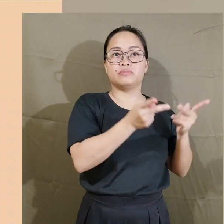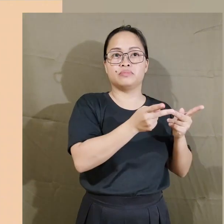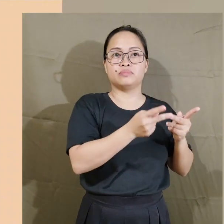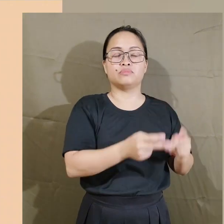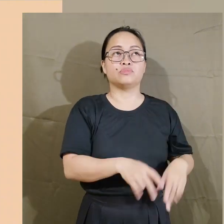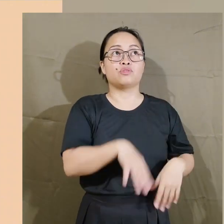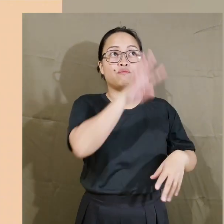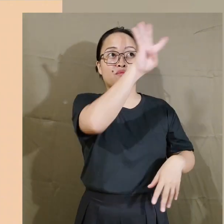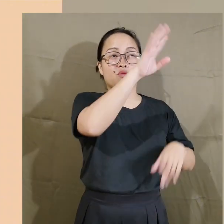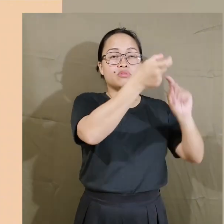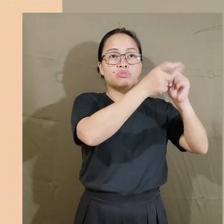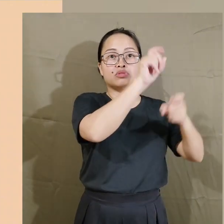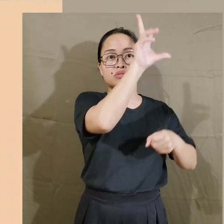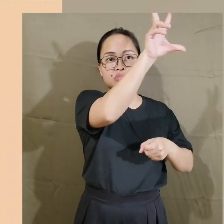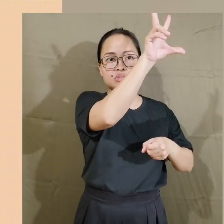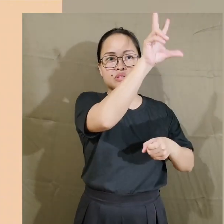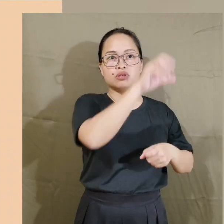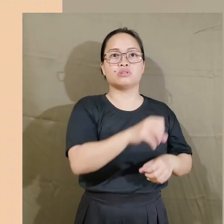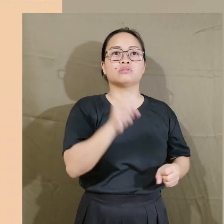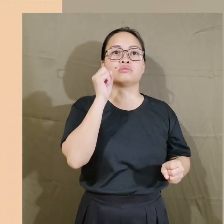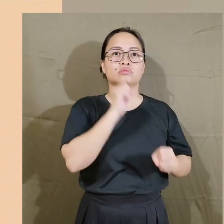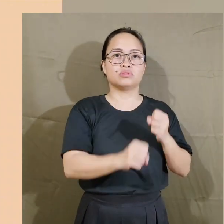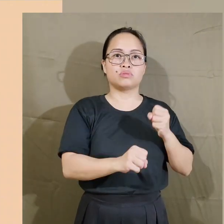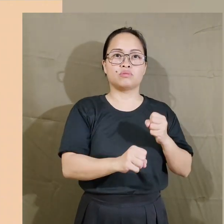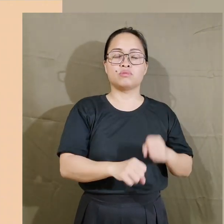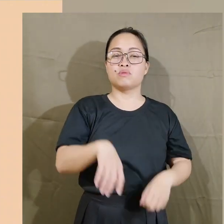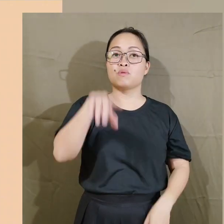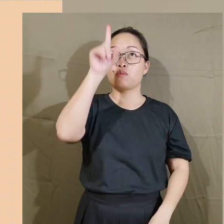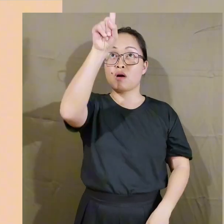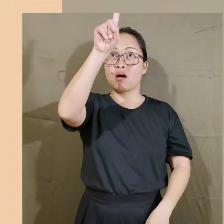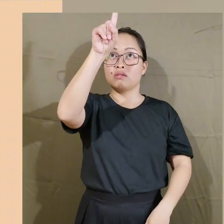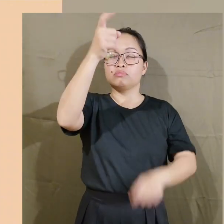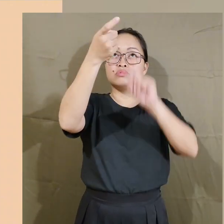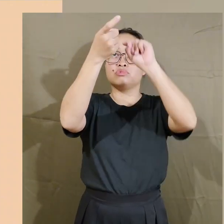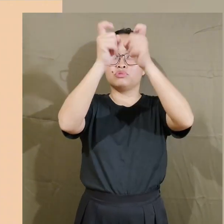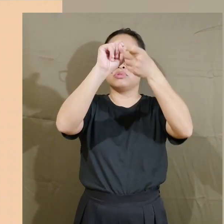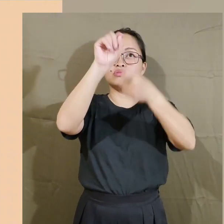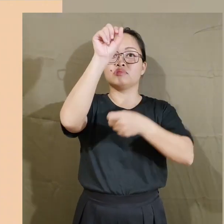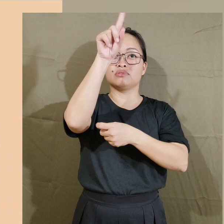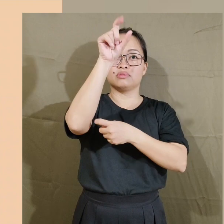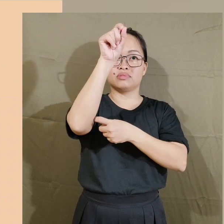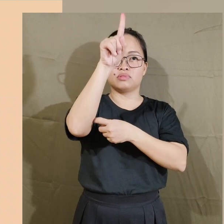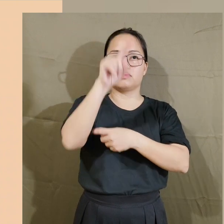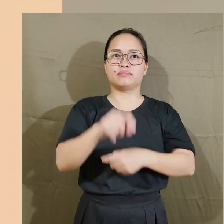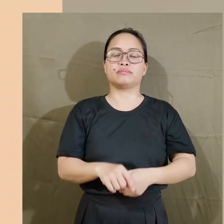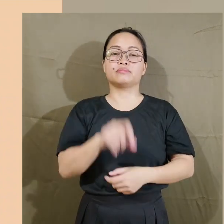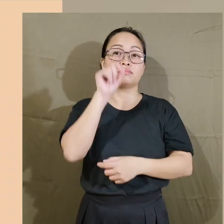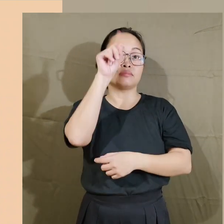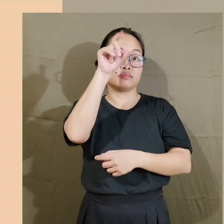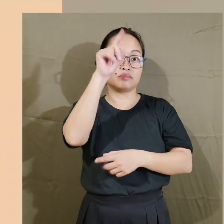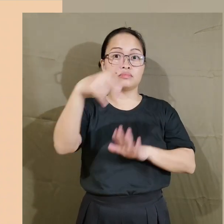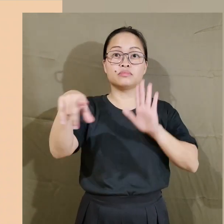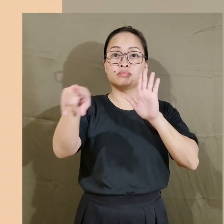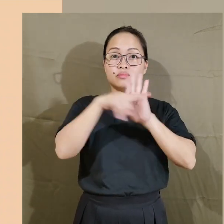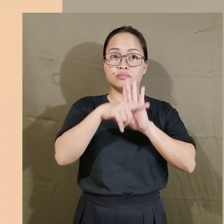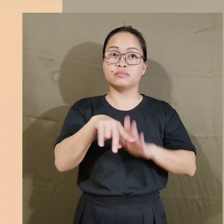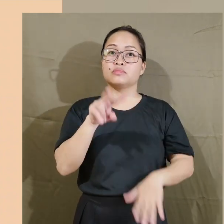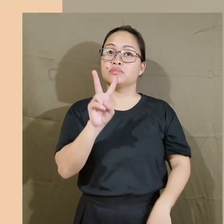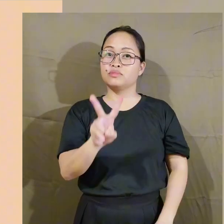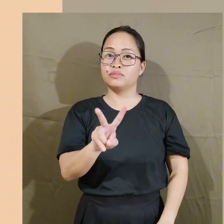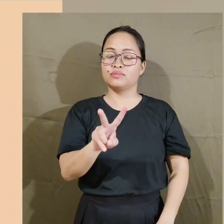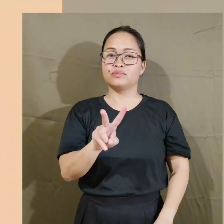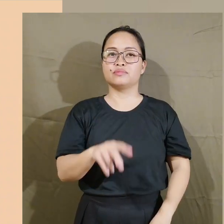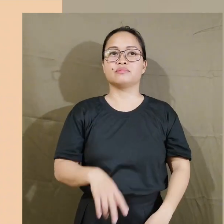place becomes 3, while 1 in tens place becomes 11. So 11 minus